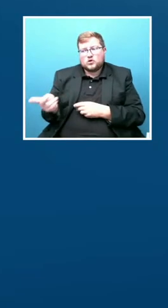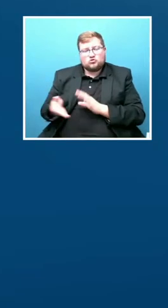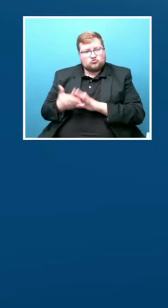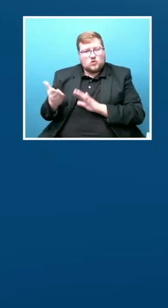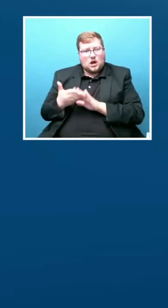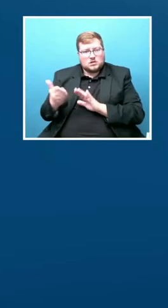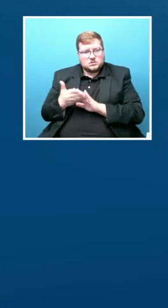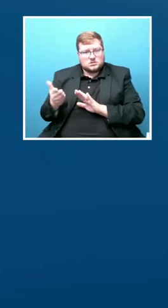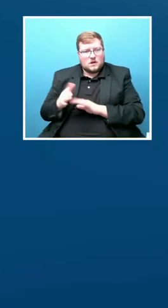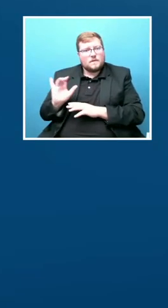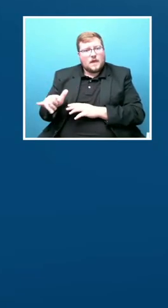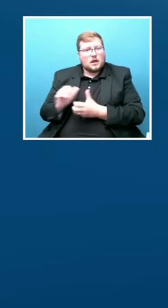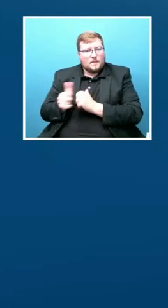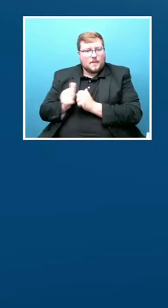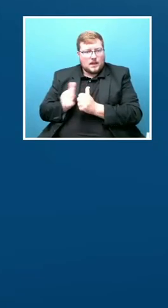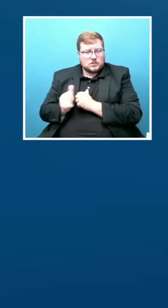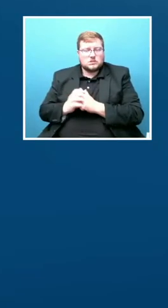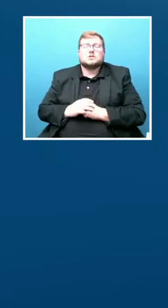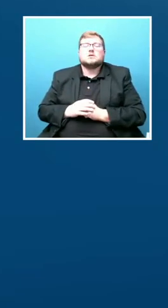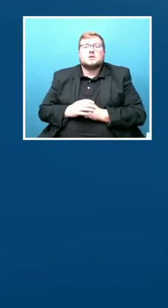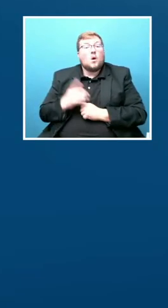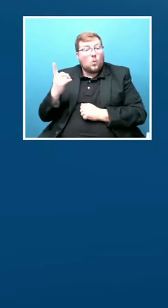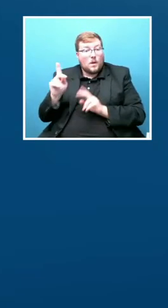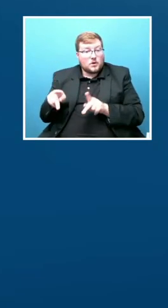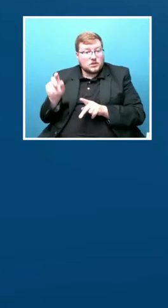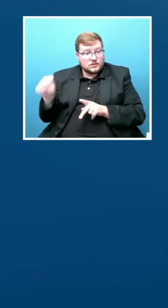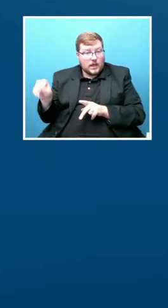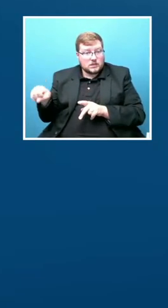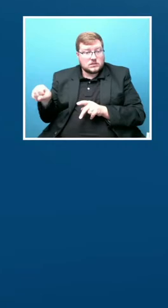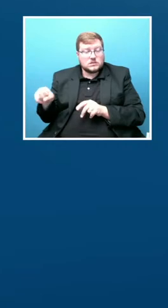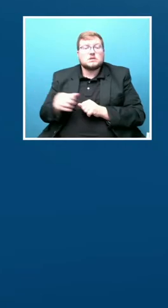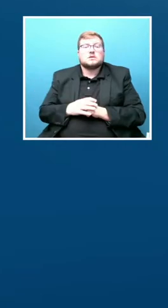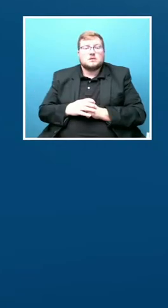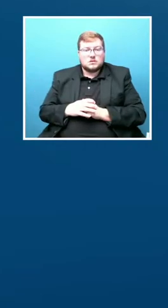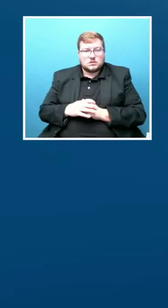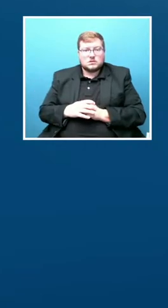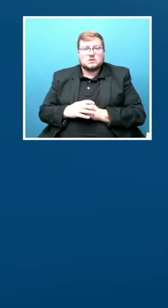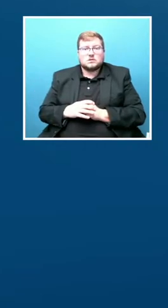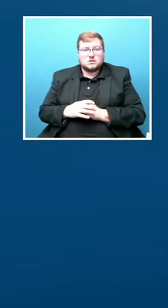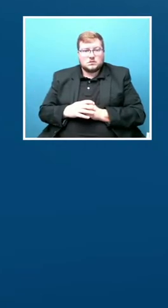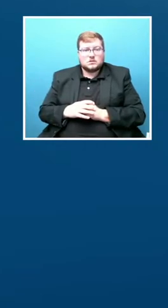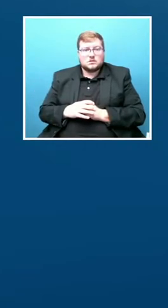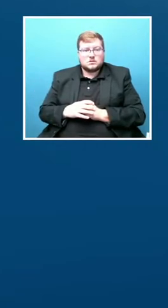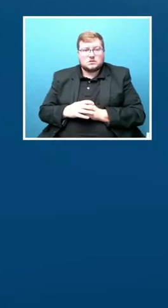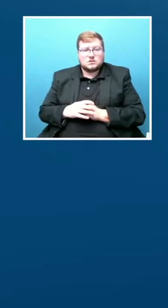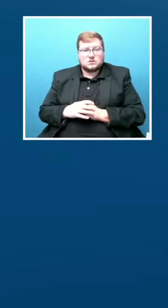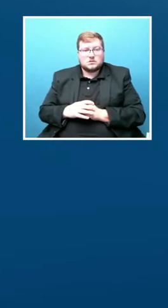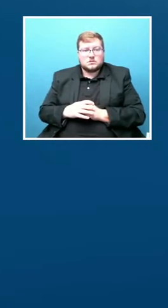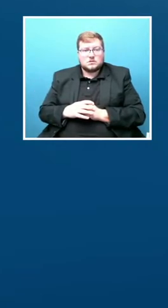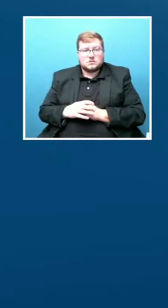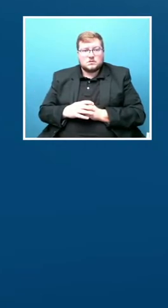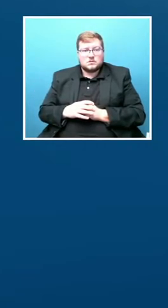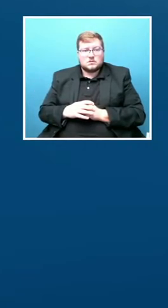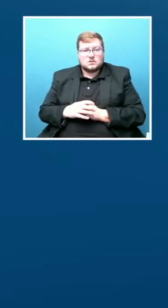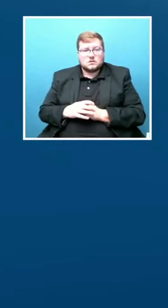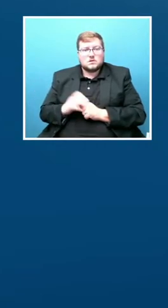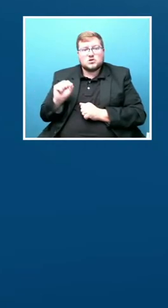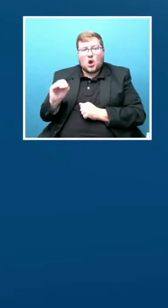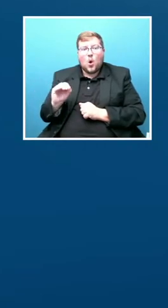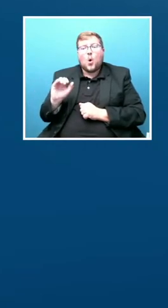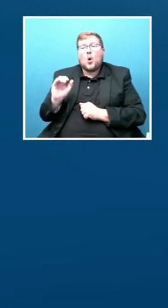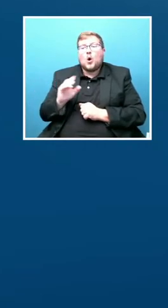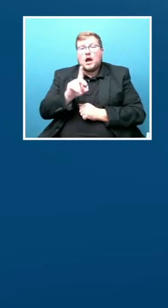so so one of those did run, and so a diverse certified